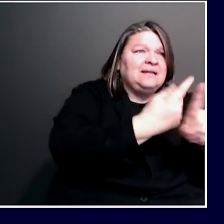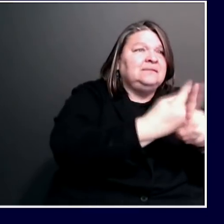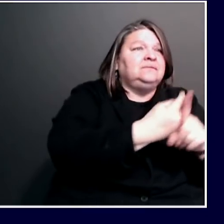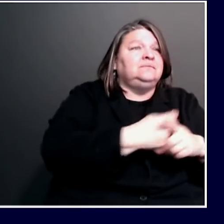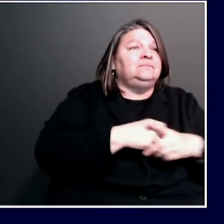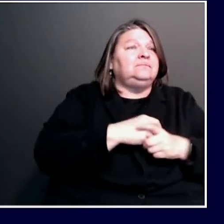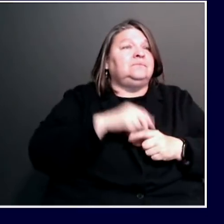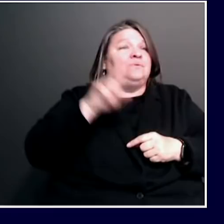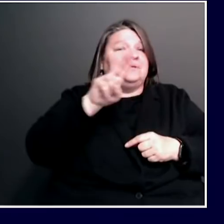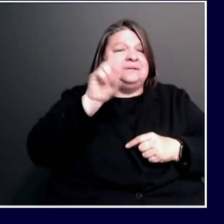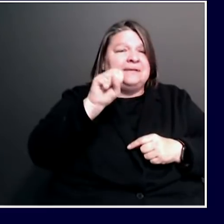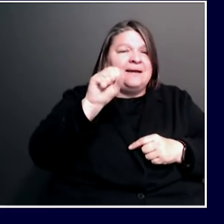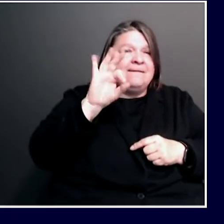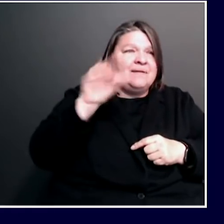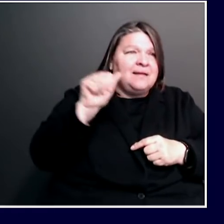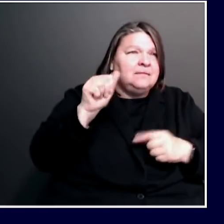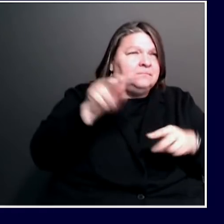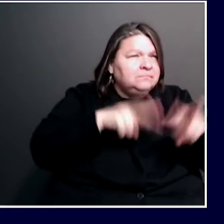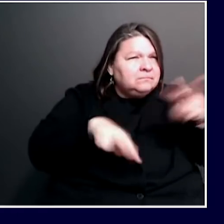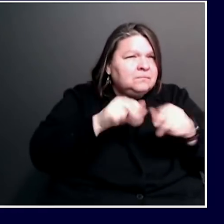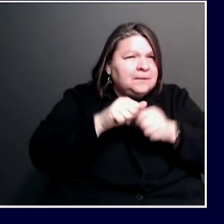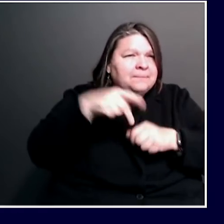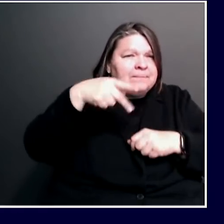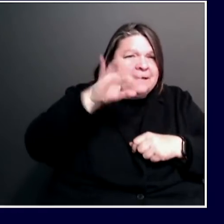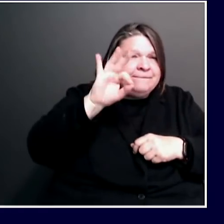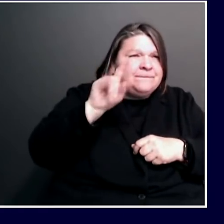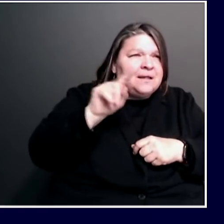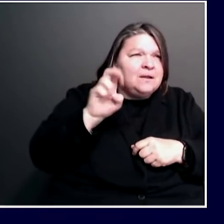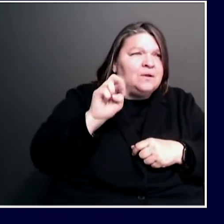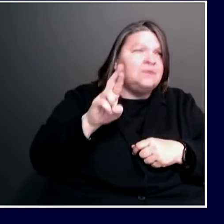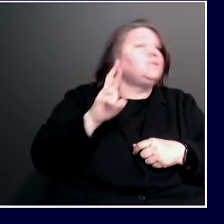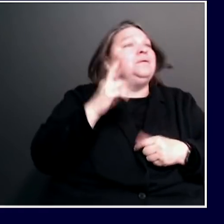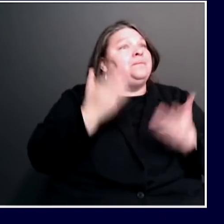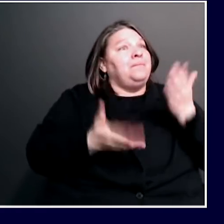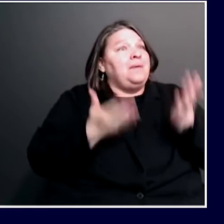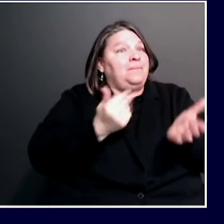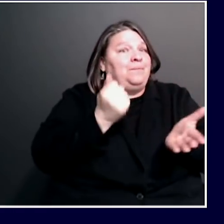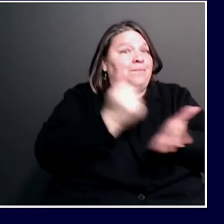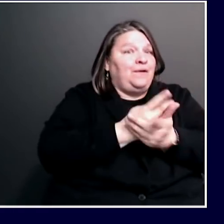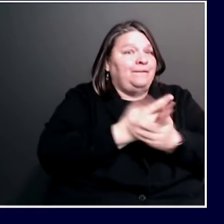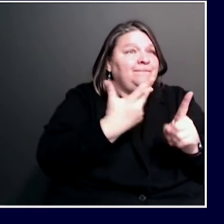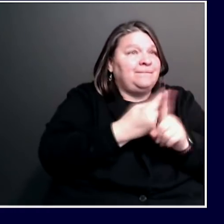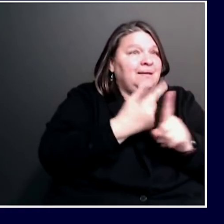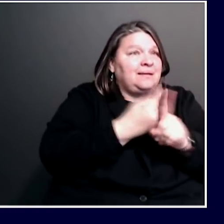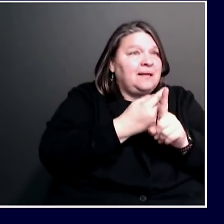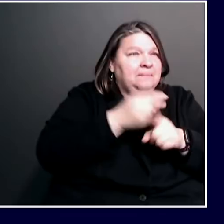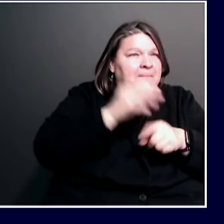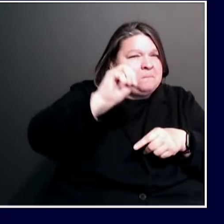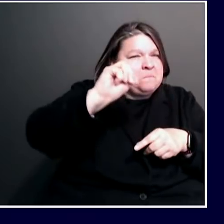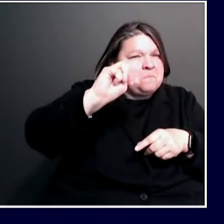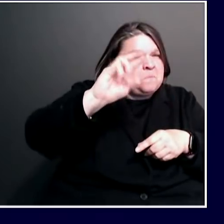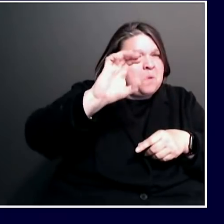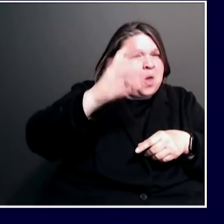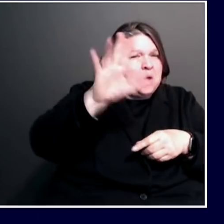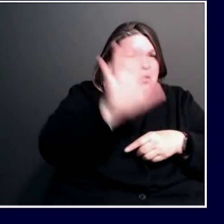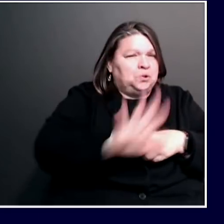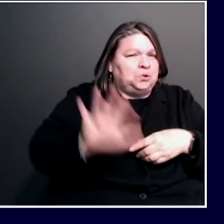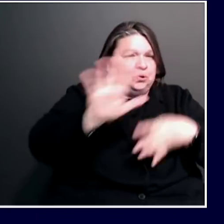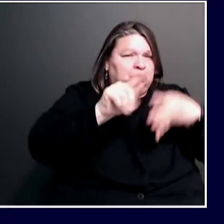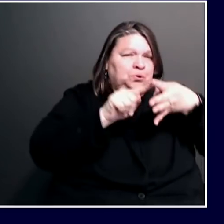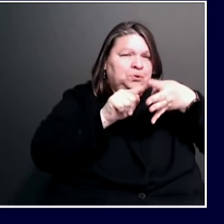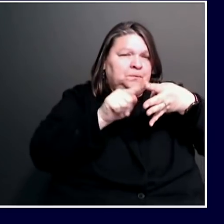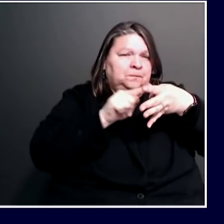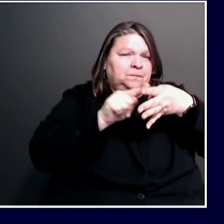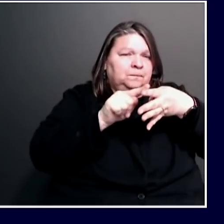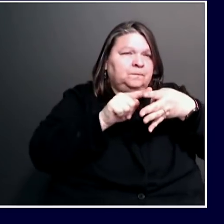and potentially authorize the vaccine as soon as early March. As we have throughout the